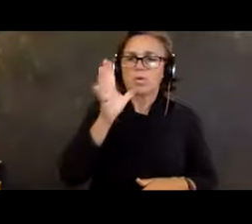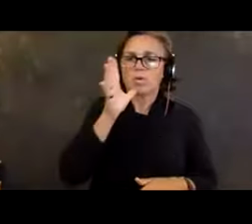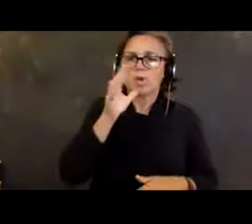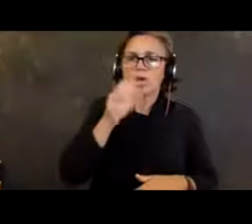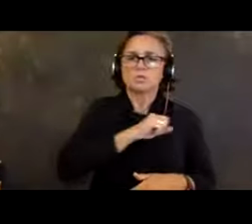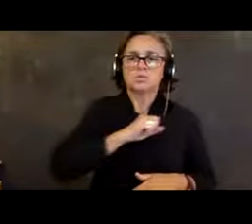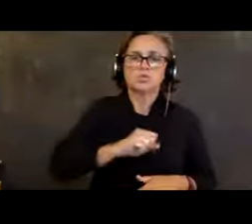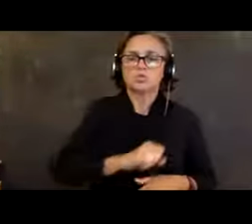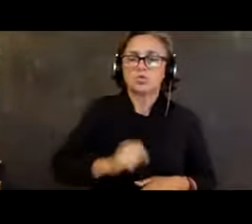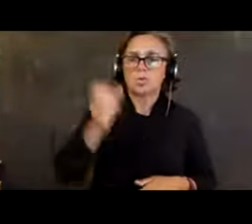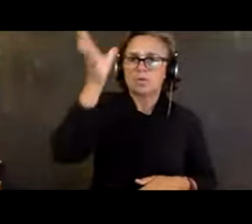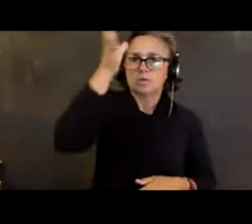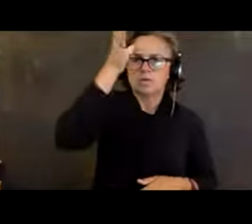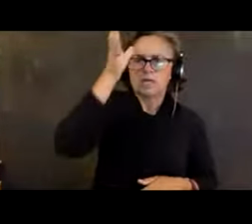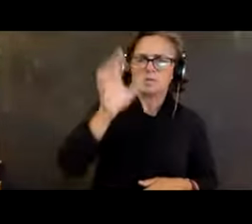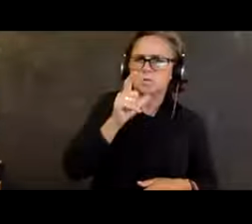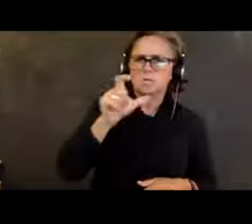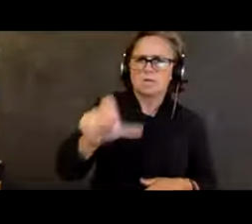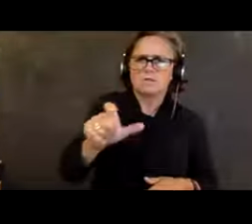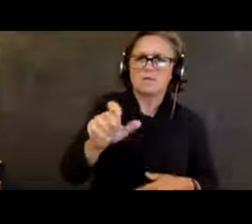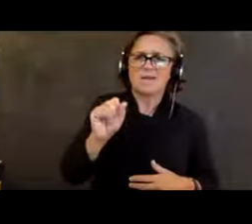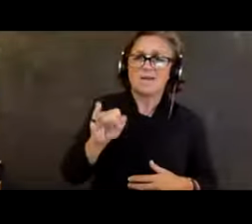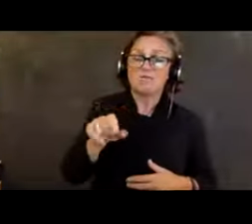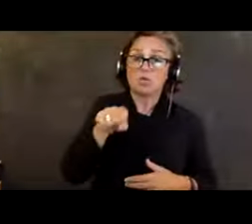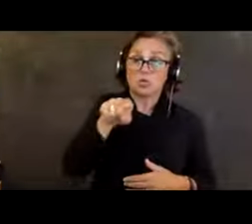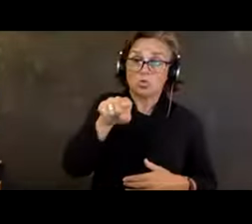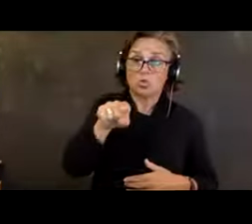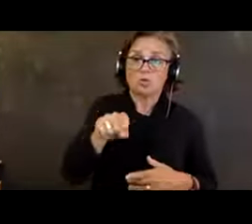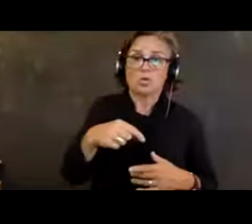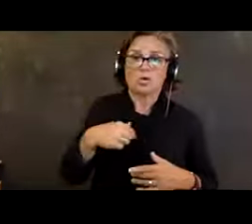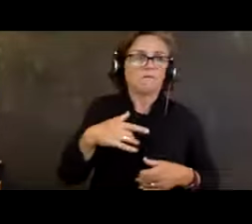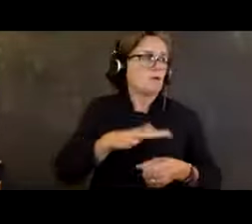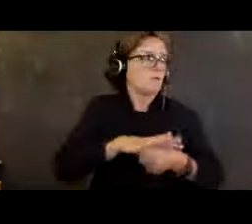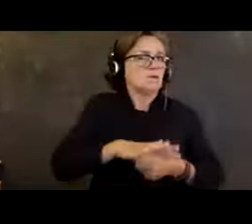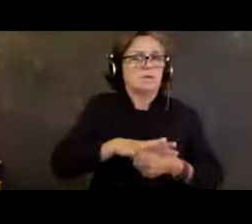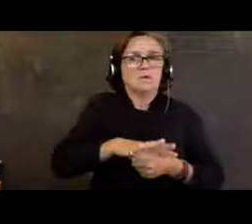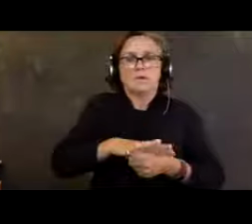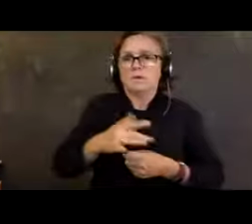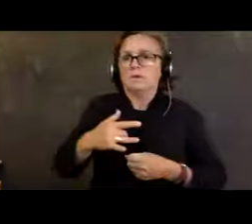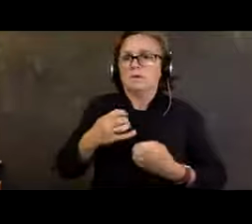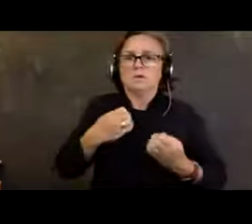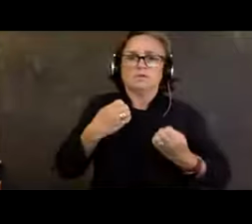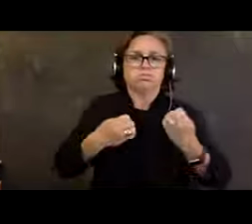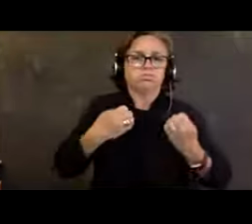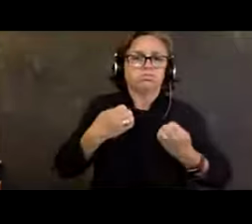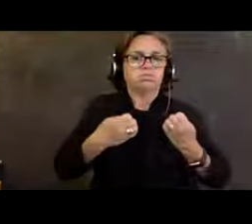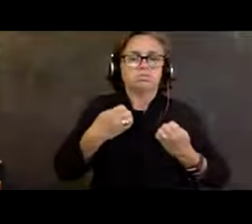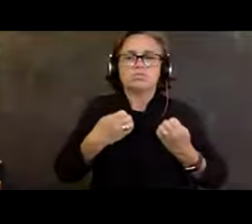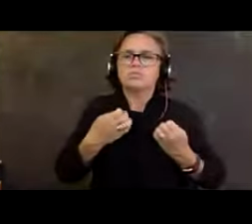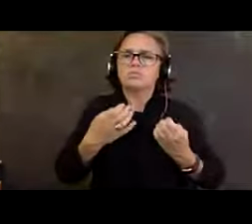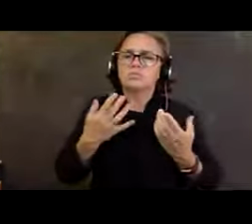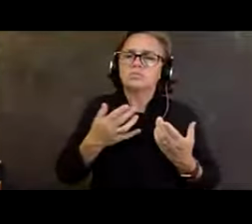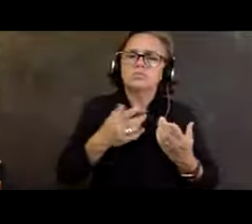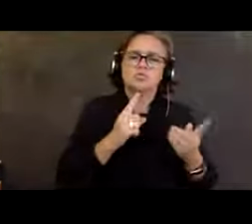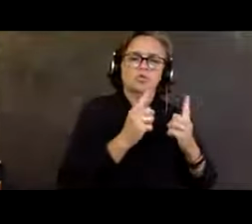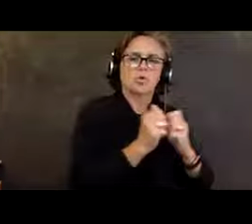stressed, if we're feeling depressed or anxious, make sure that you have a friend to talk with. If you find that you need